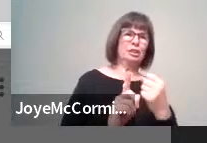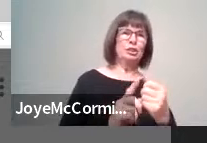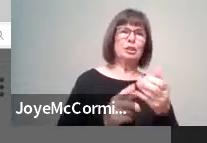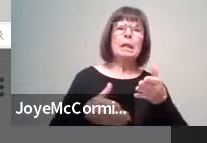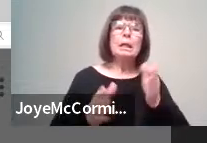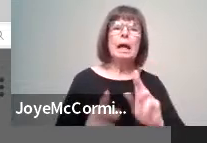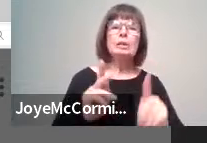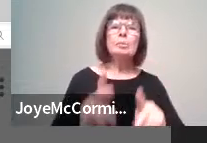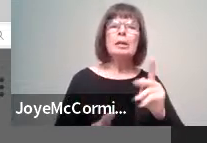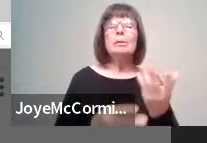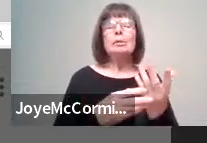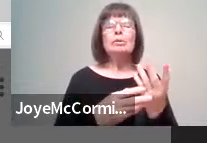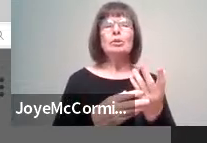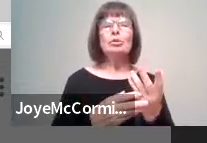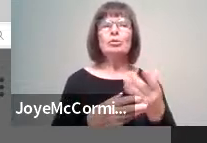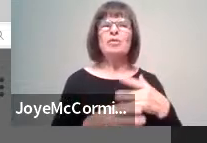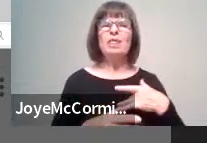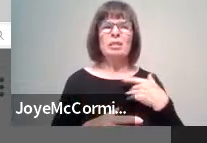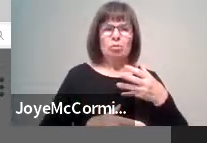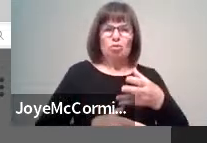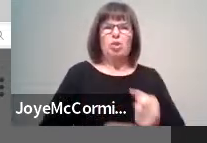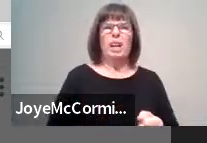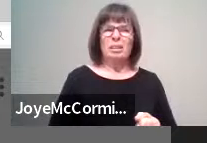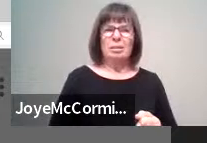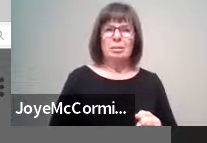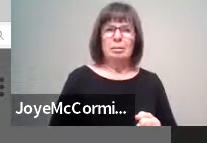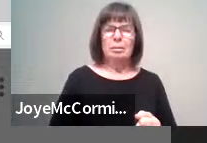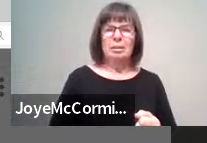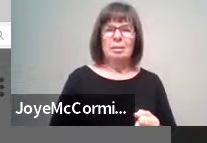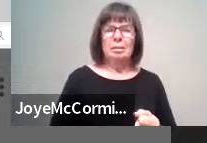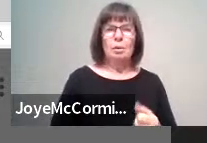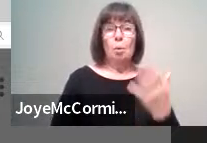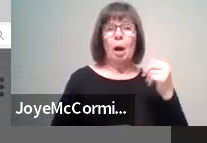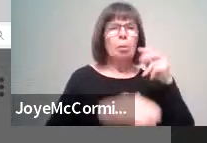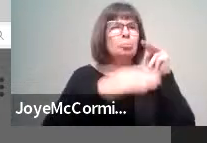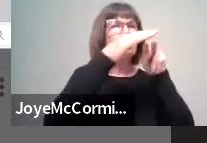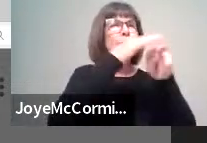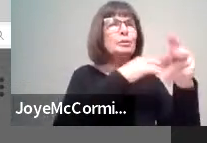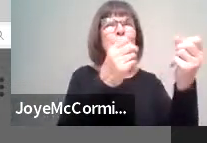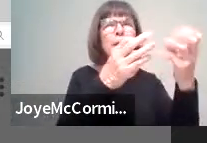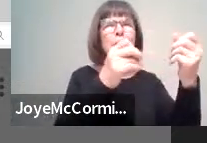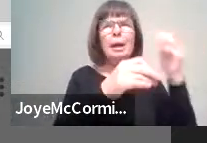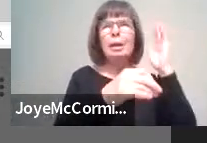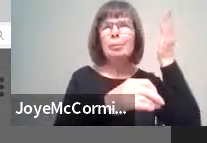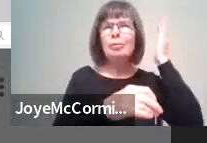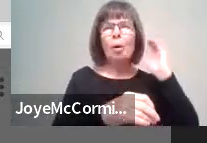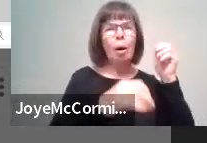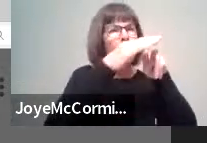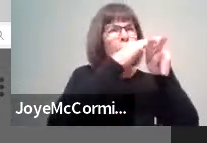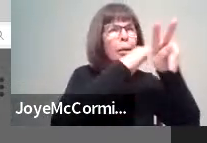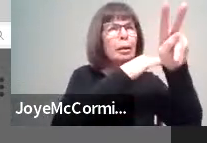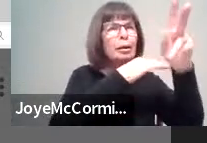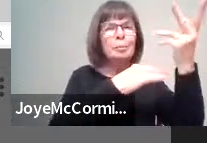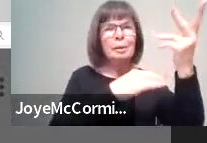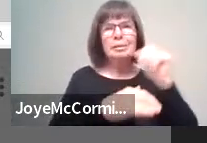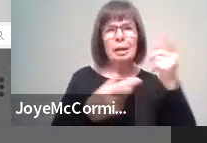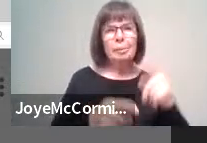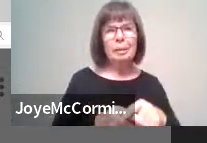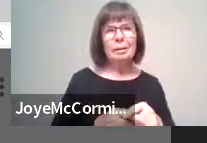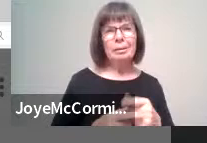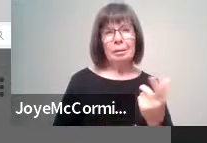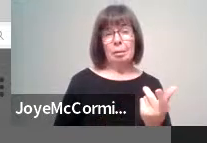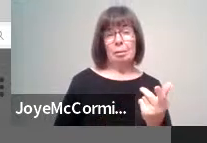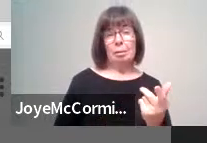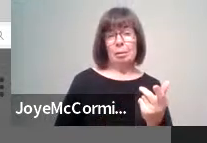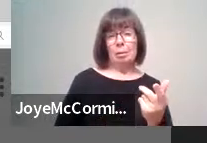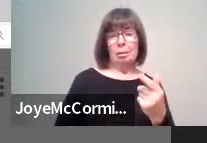in the past. So I think some of what I've heard is like, I've already been boosted.